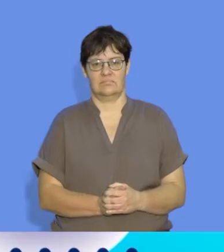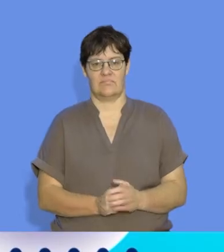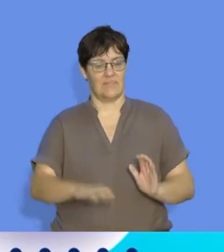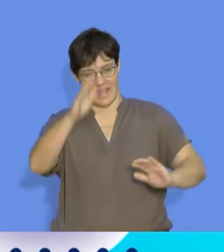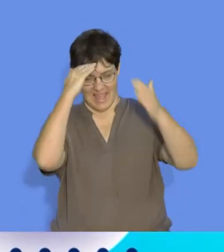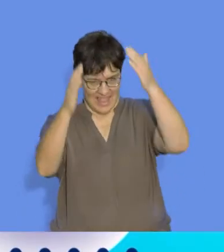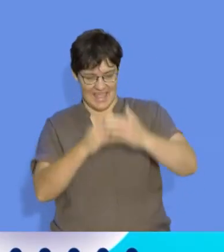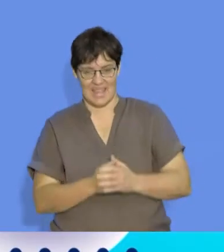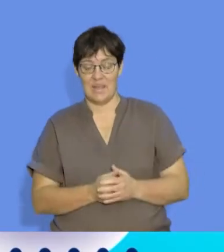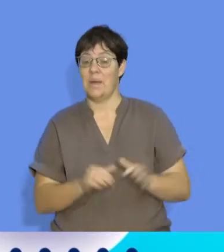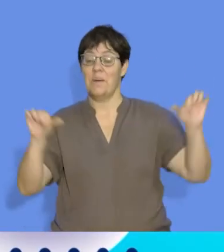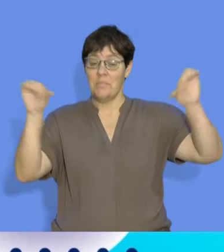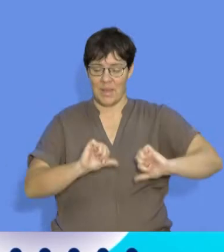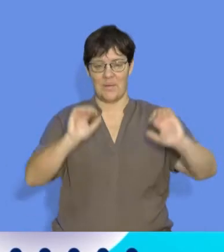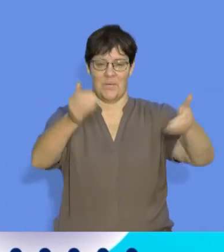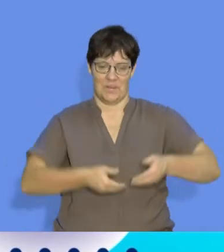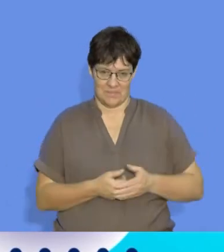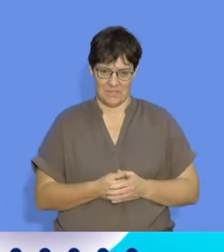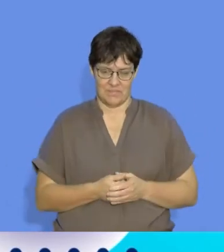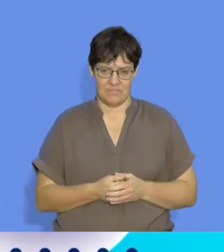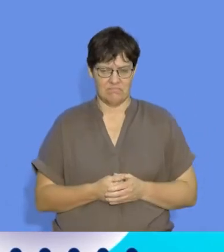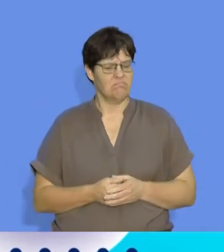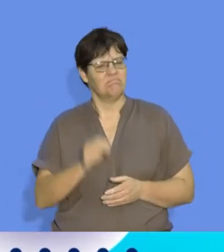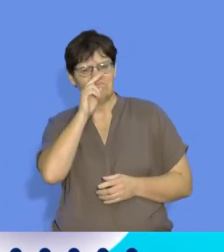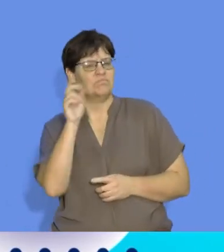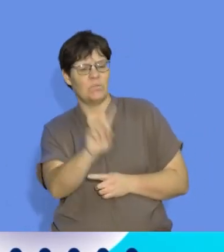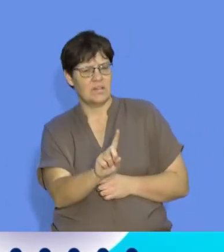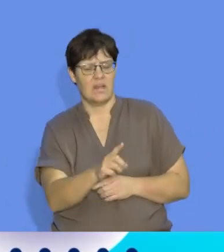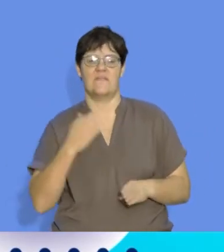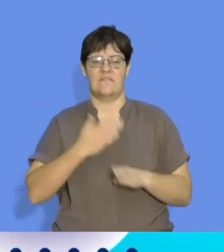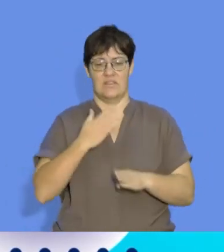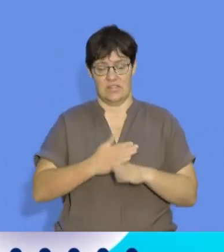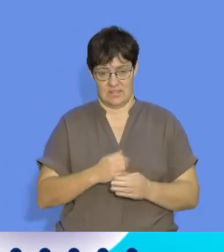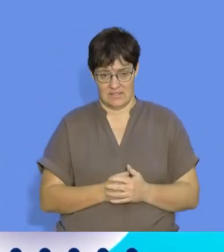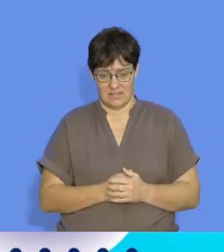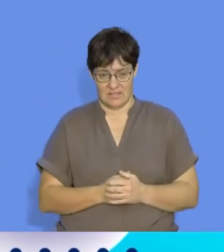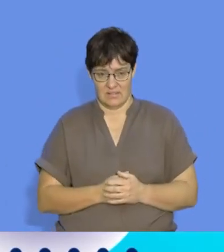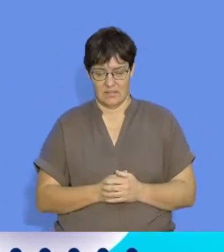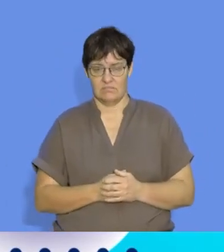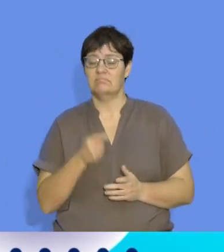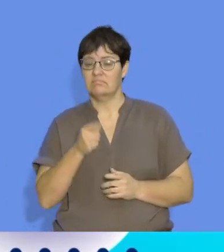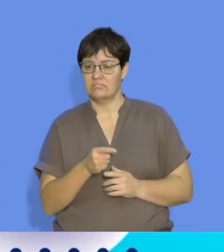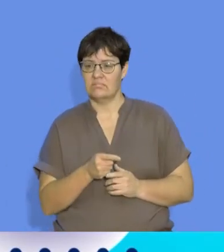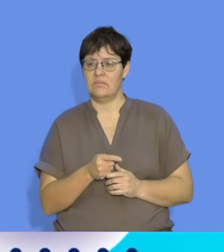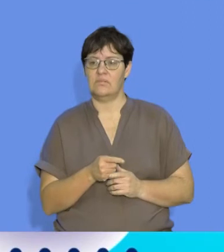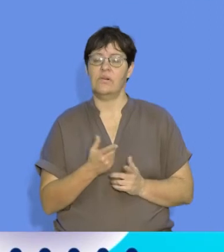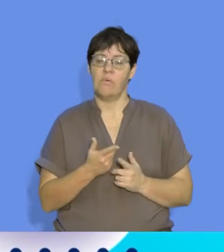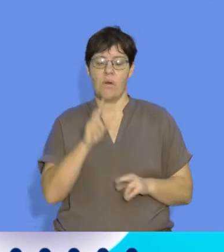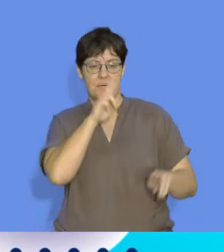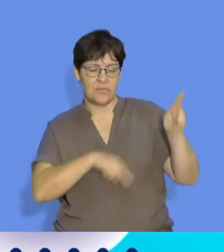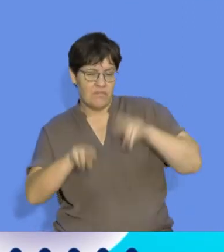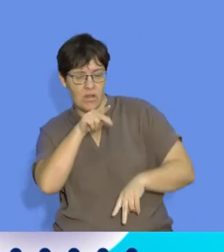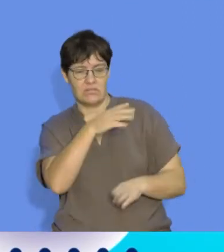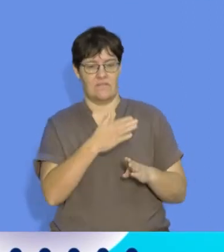Hi guys, welcome back to our lesson. So we are still looking at functions, right? And this is mainly just to revise